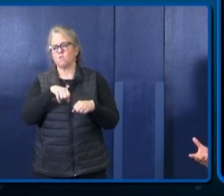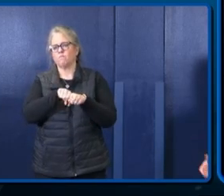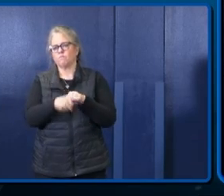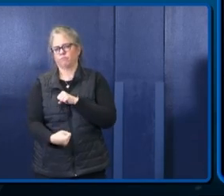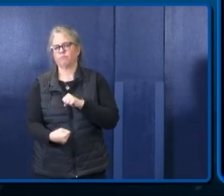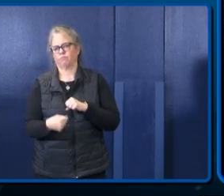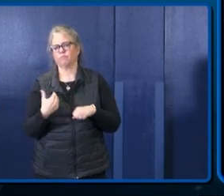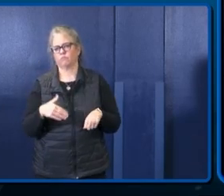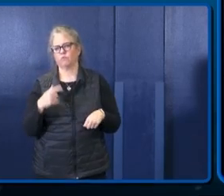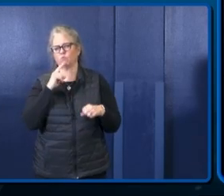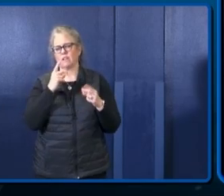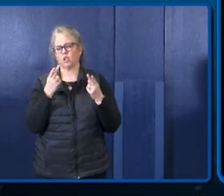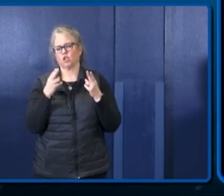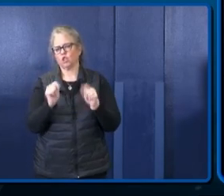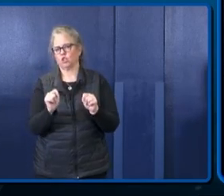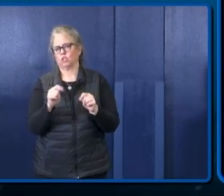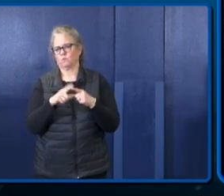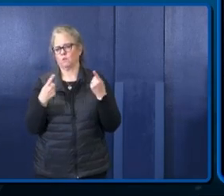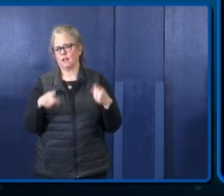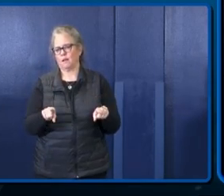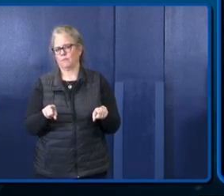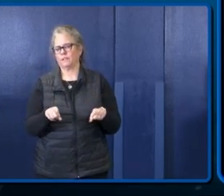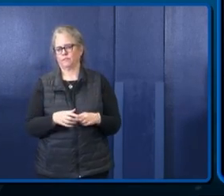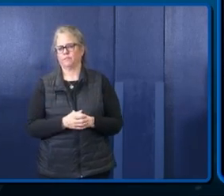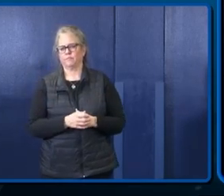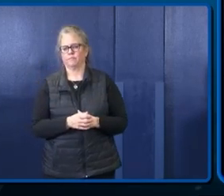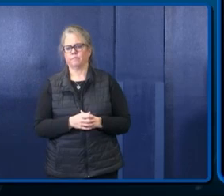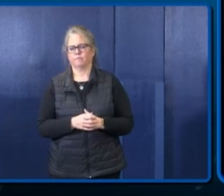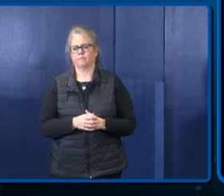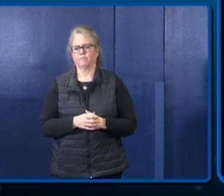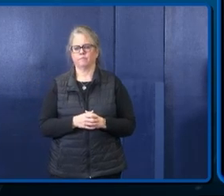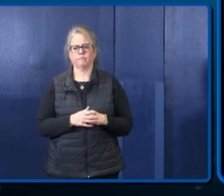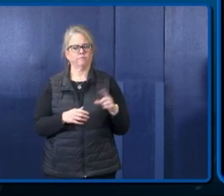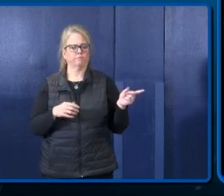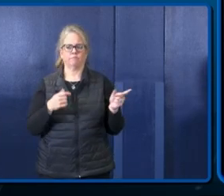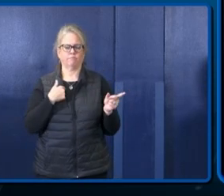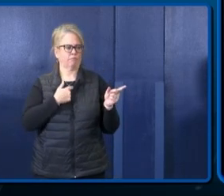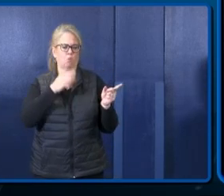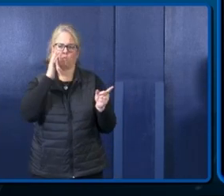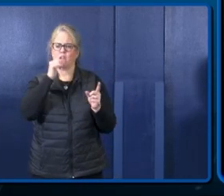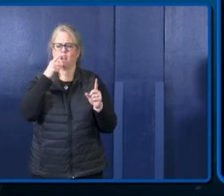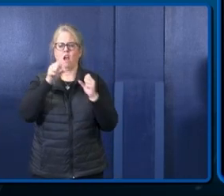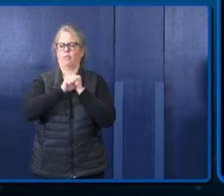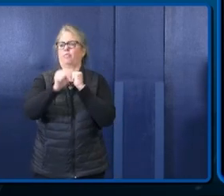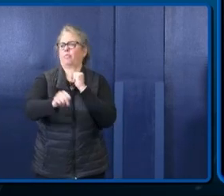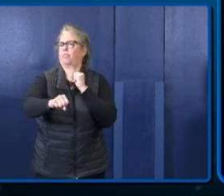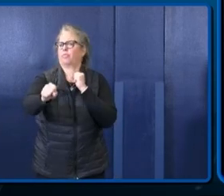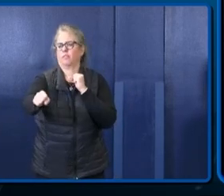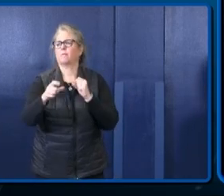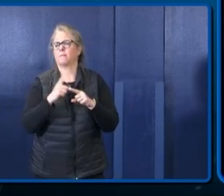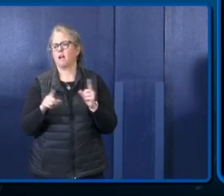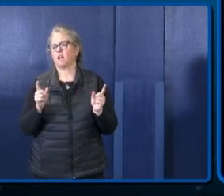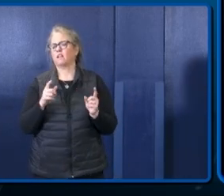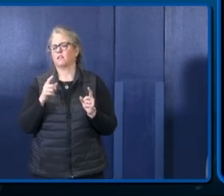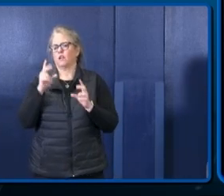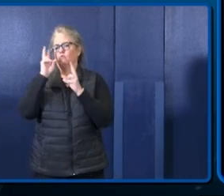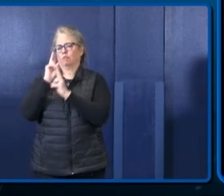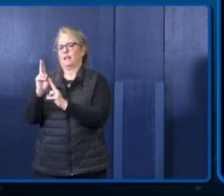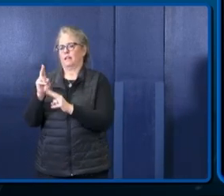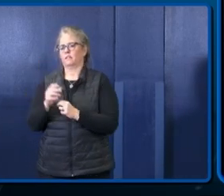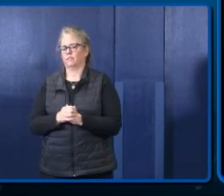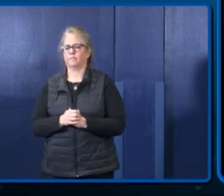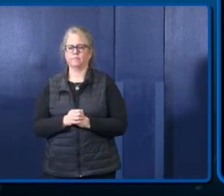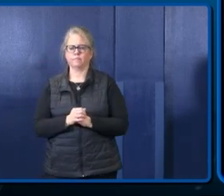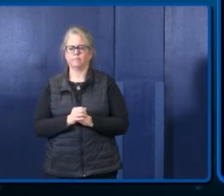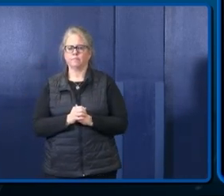by what happens in this court system. Can you tell us what the bias-motivated crime charges will do in this case? Will it add to